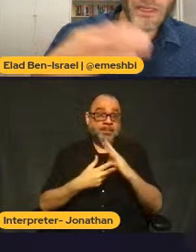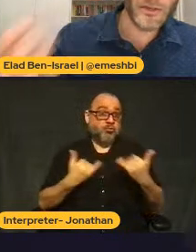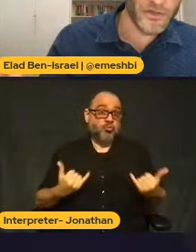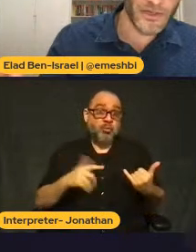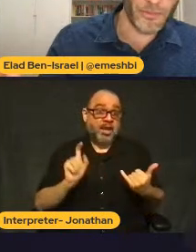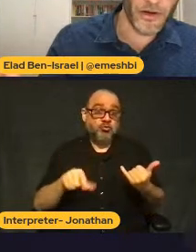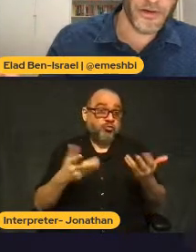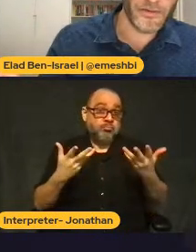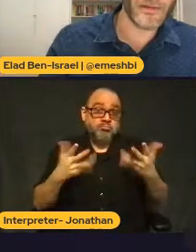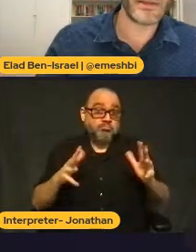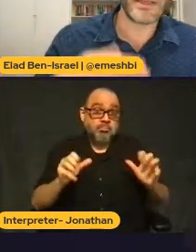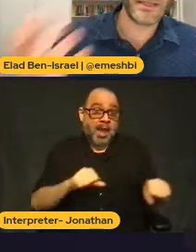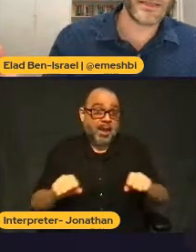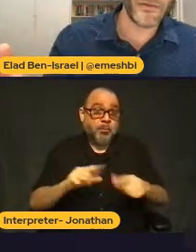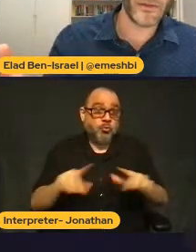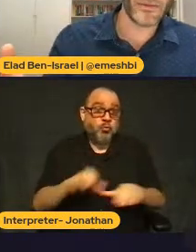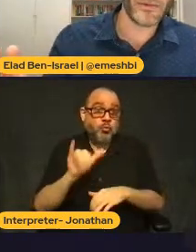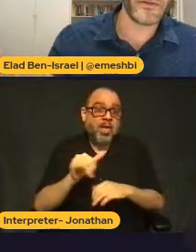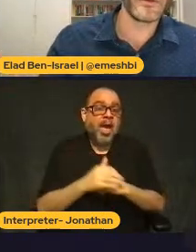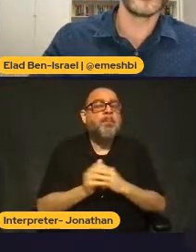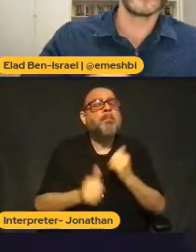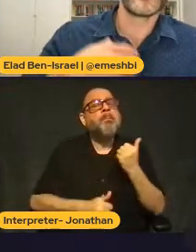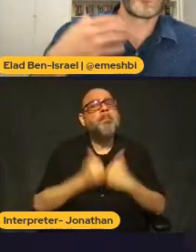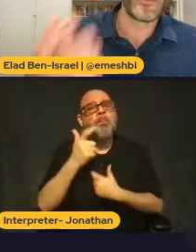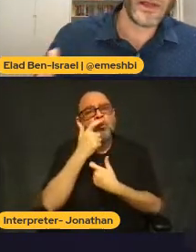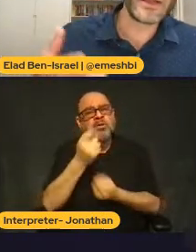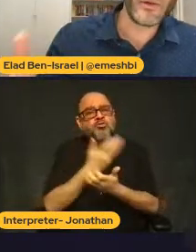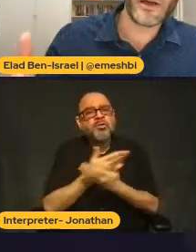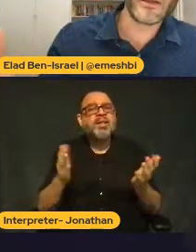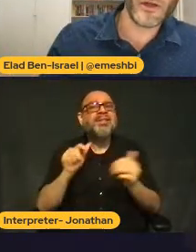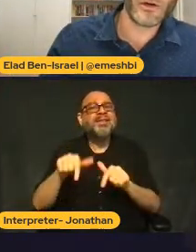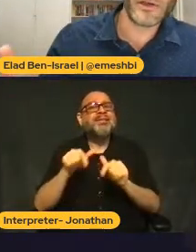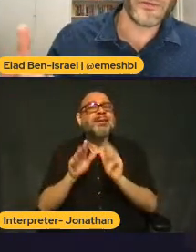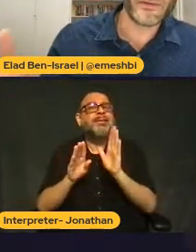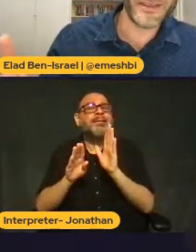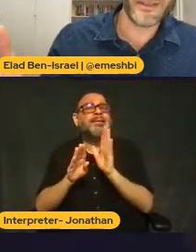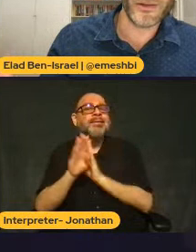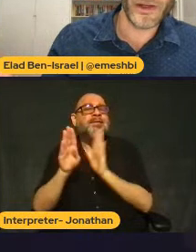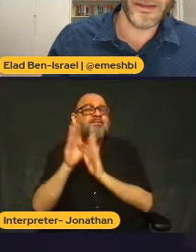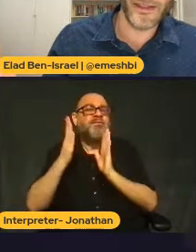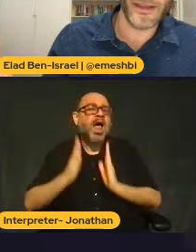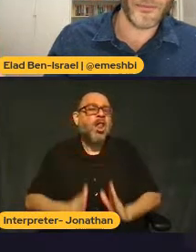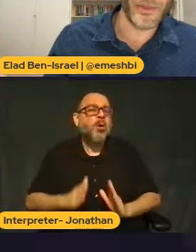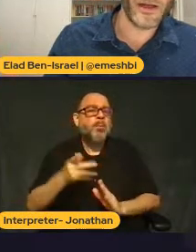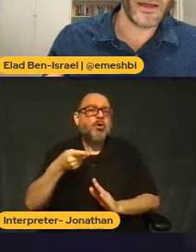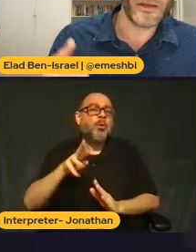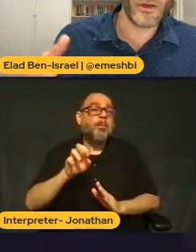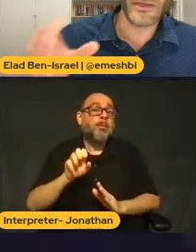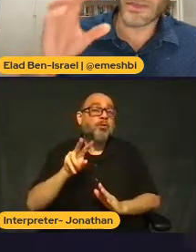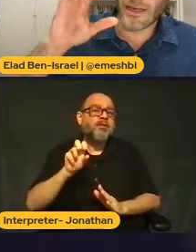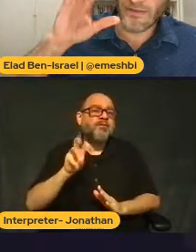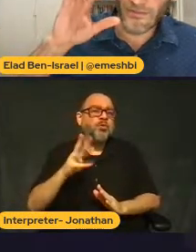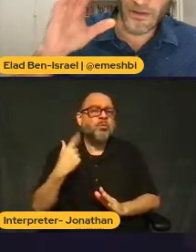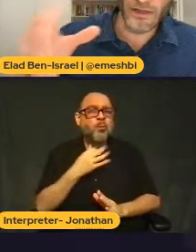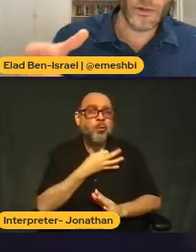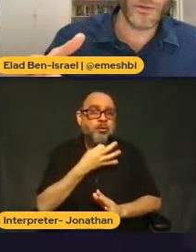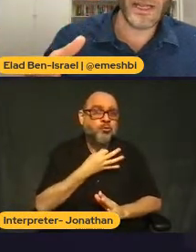Again, the most interesting part, this is developer preview. We really want to know if we did the right thing. And Go